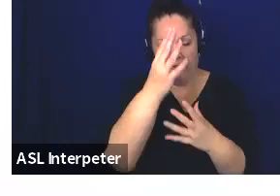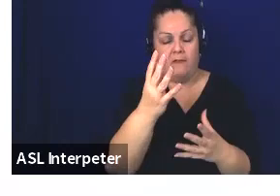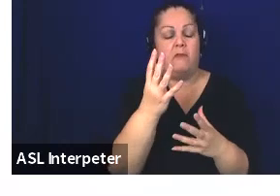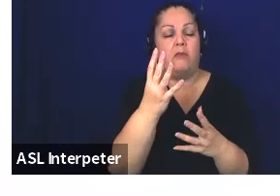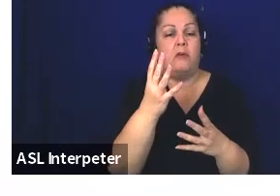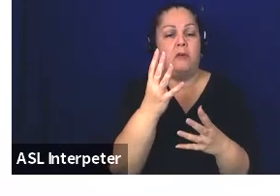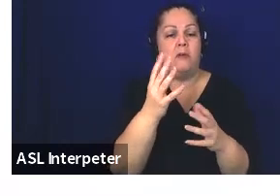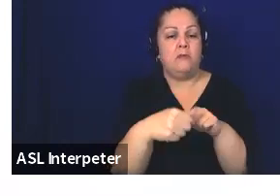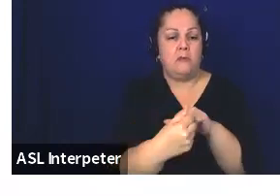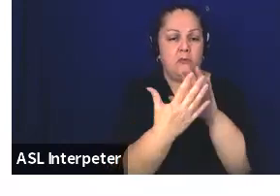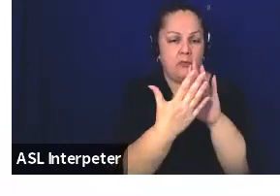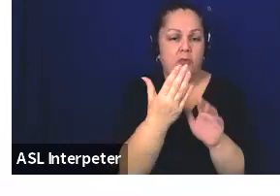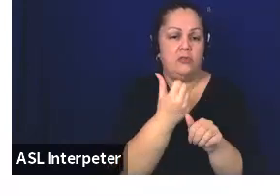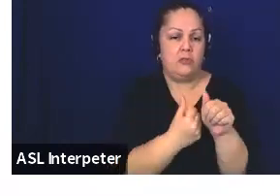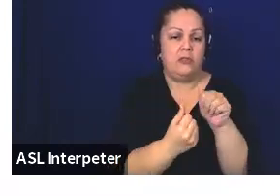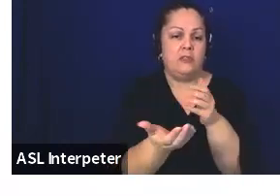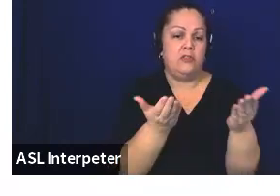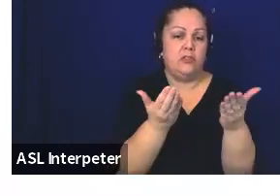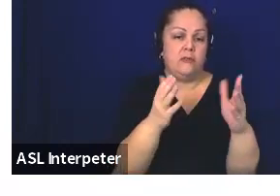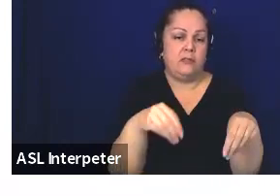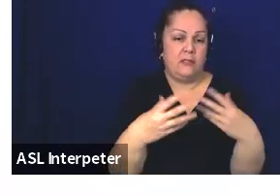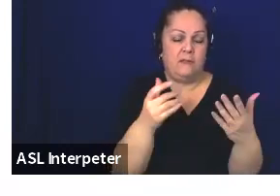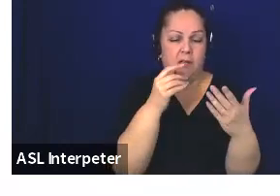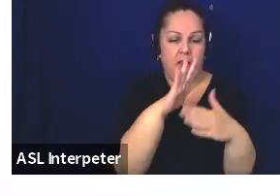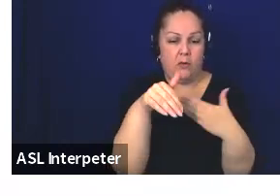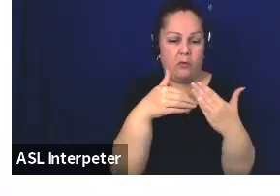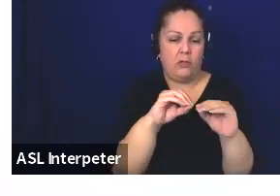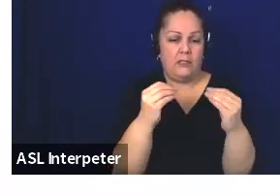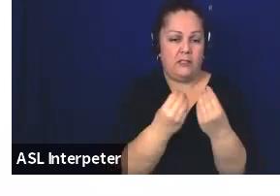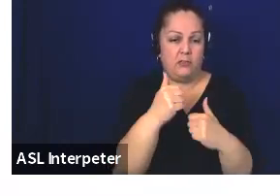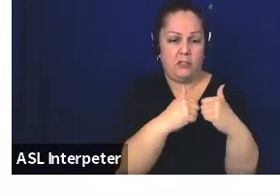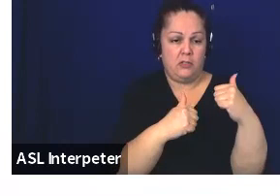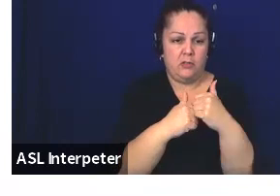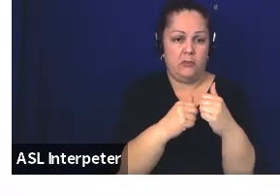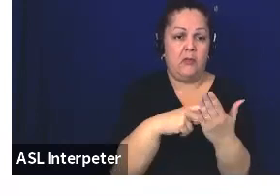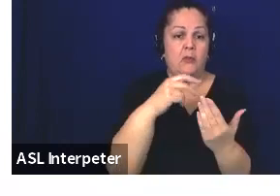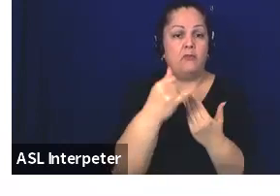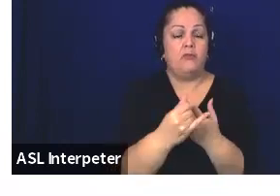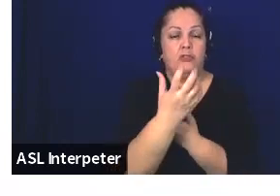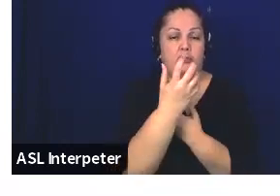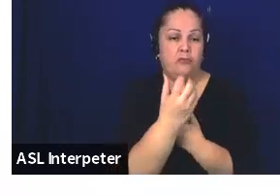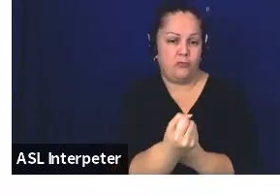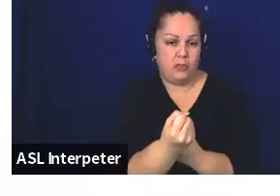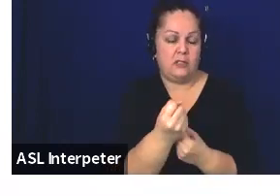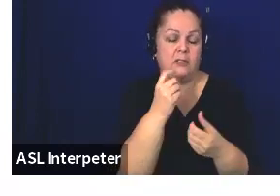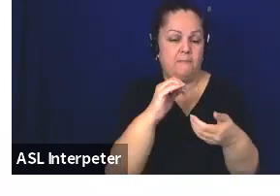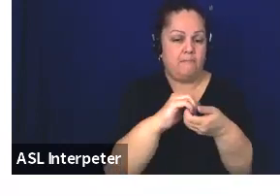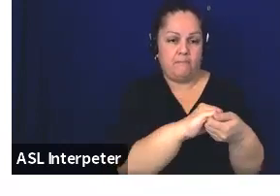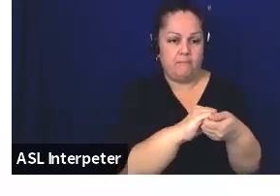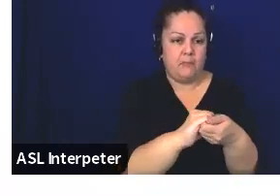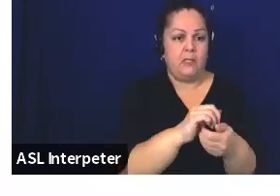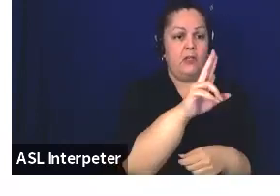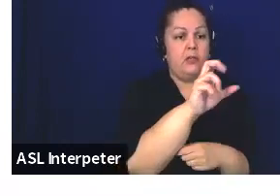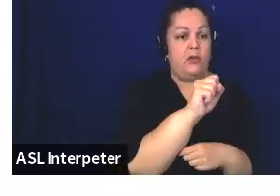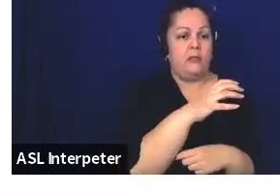of service delivery and the overall organizational structure. Project Trust is a collaboration between the U.S. Committee for Refugees